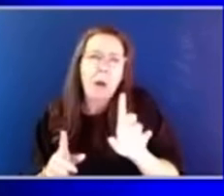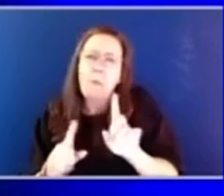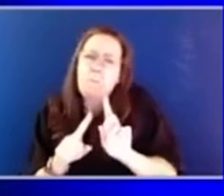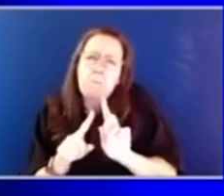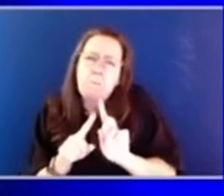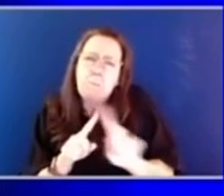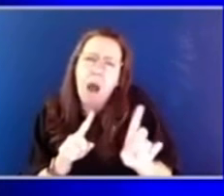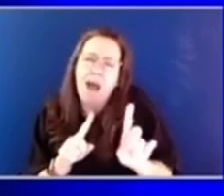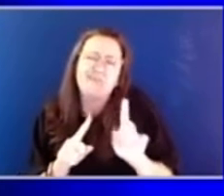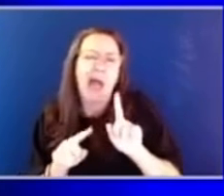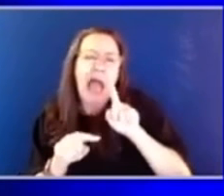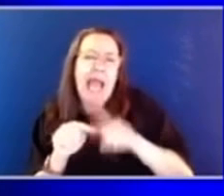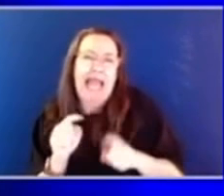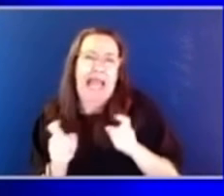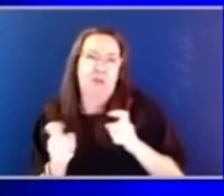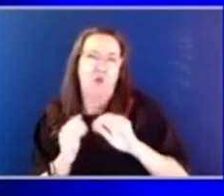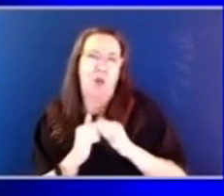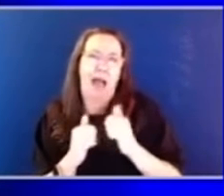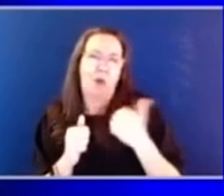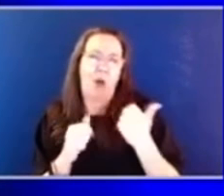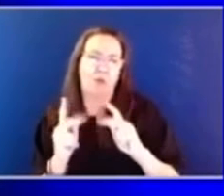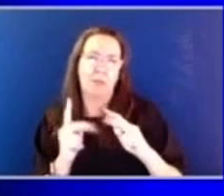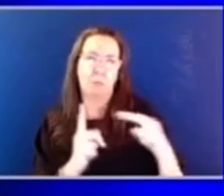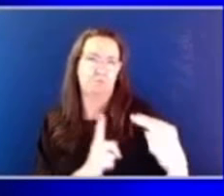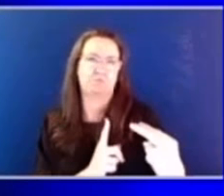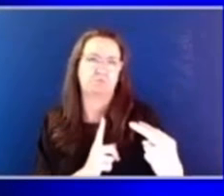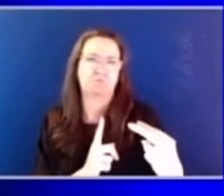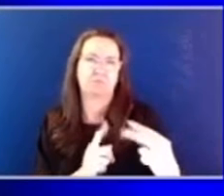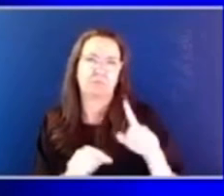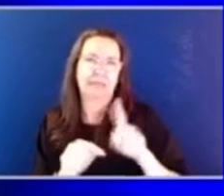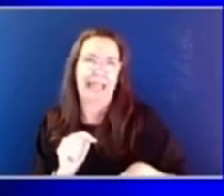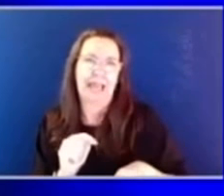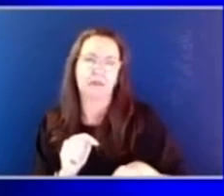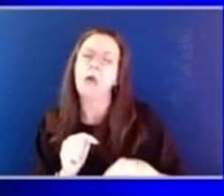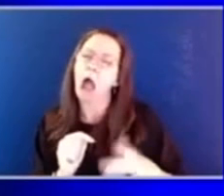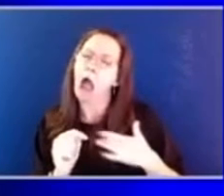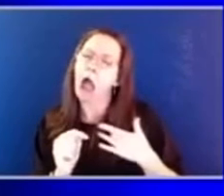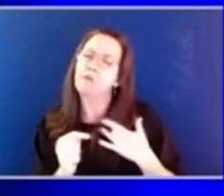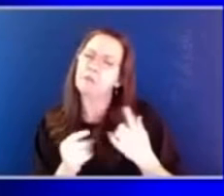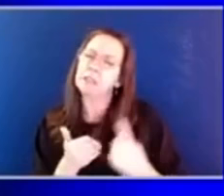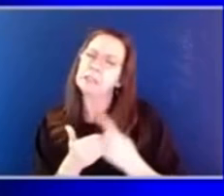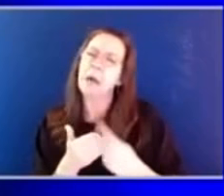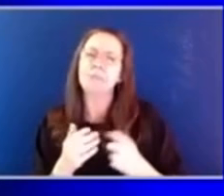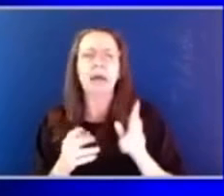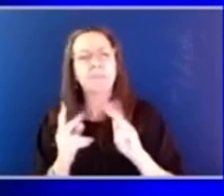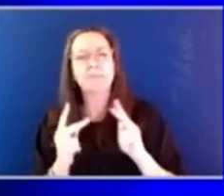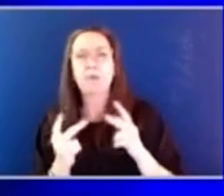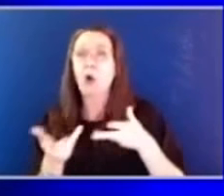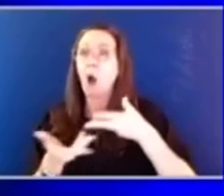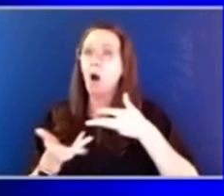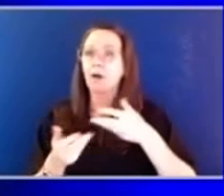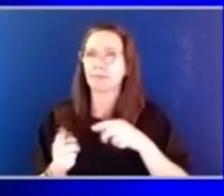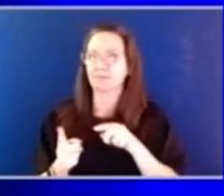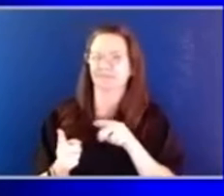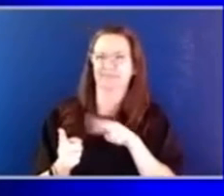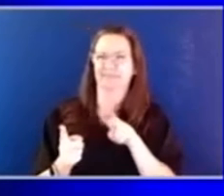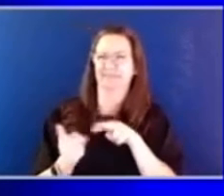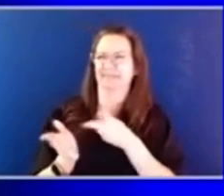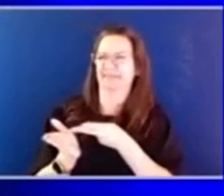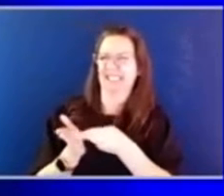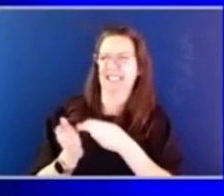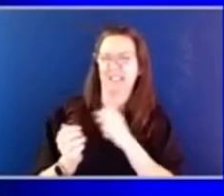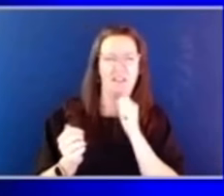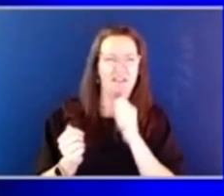I can't always control how I'm perceived, and I still feel there are some peers that act insincerely towards me